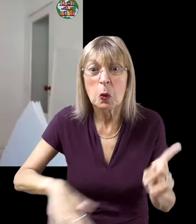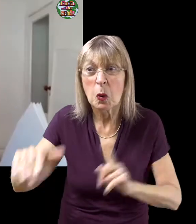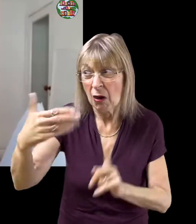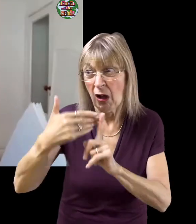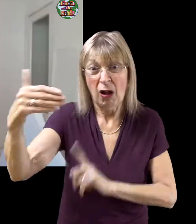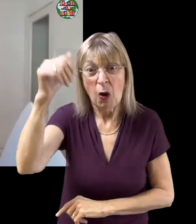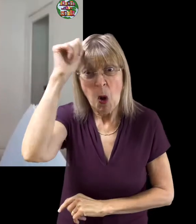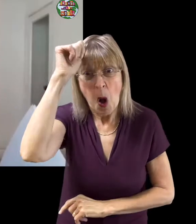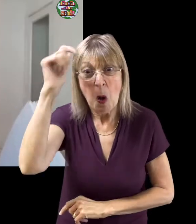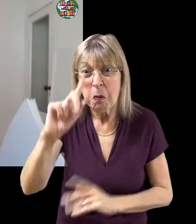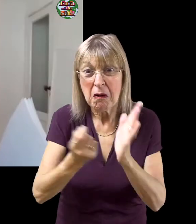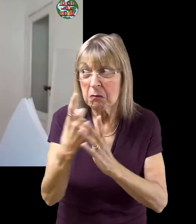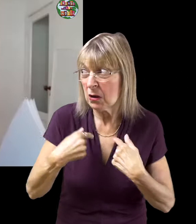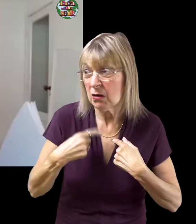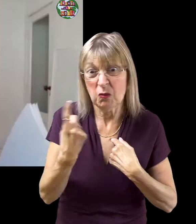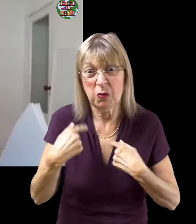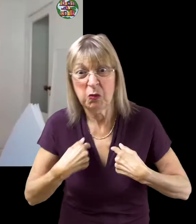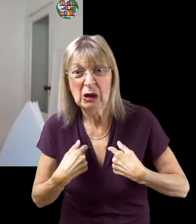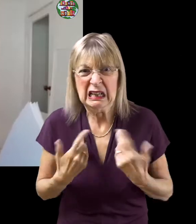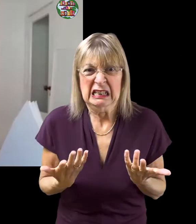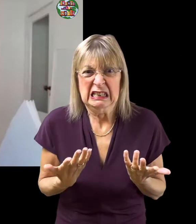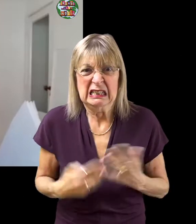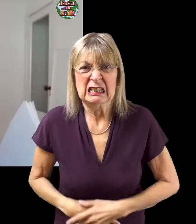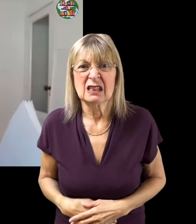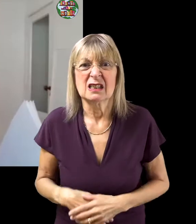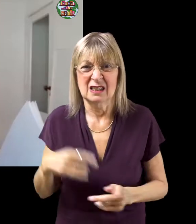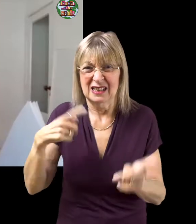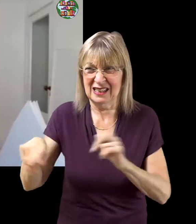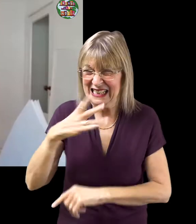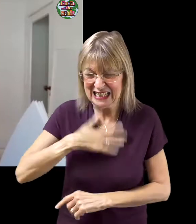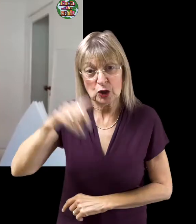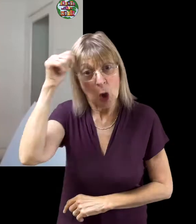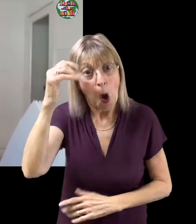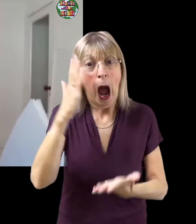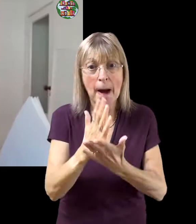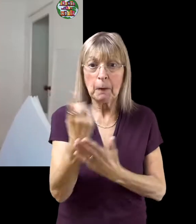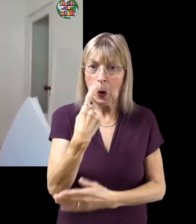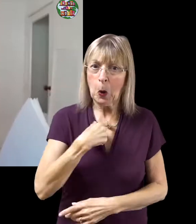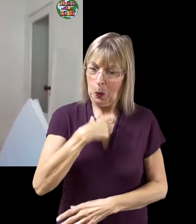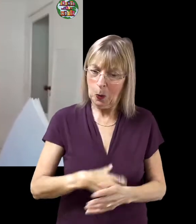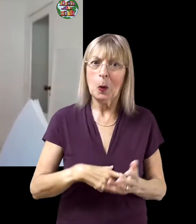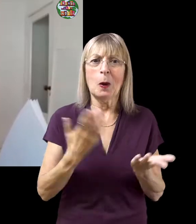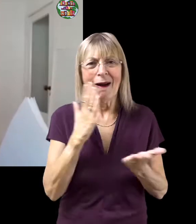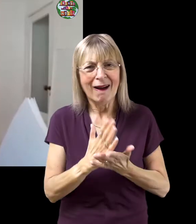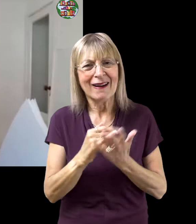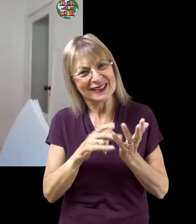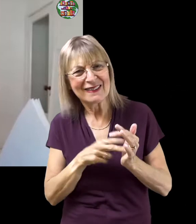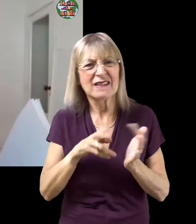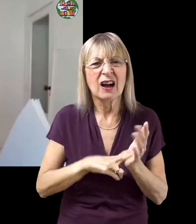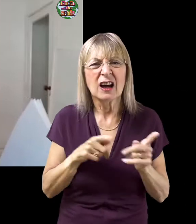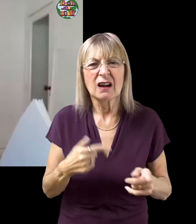5 hours that the whole school instantly finds out who I am. They need to know me before they hear about